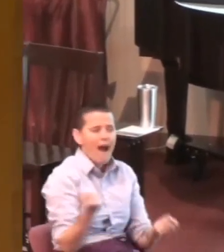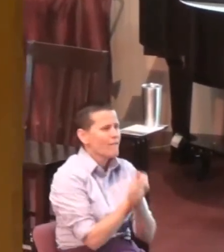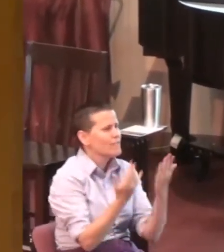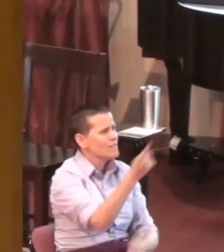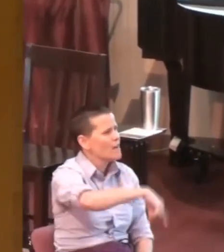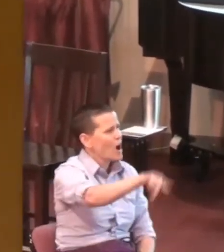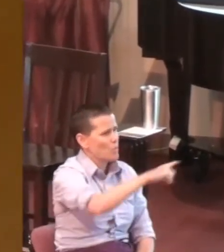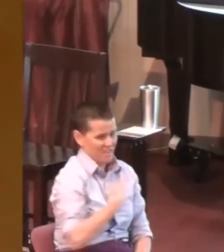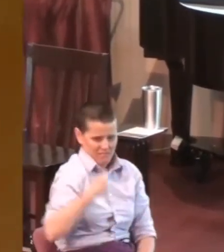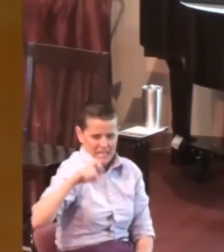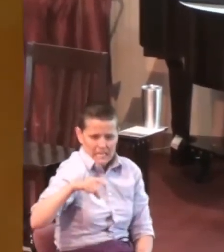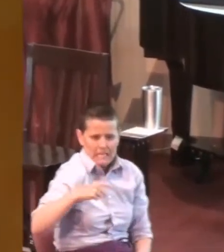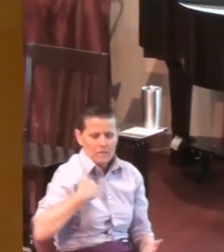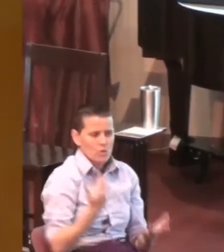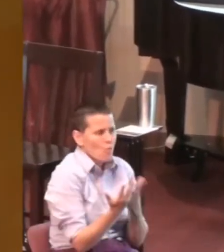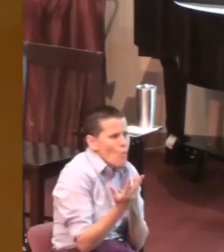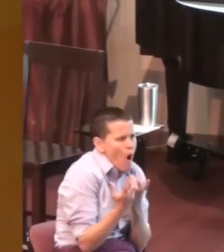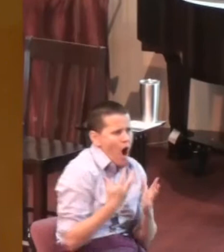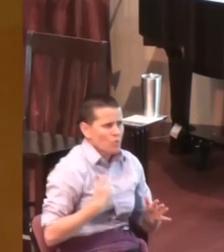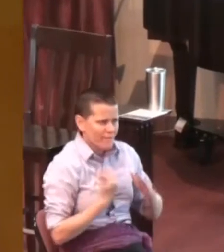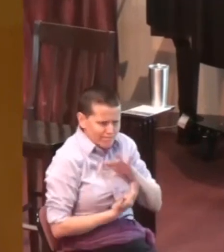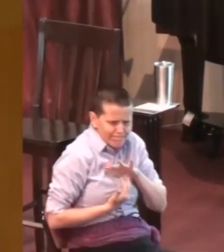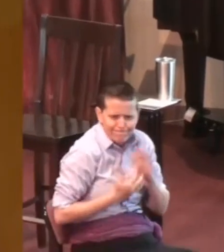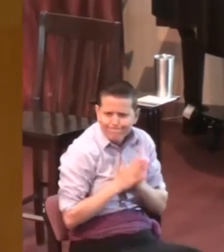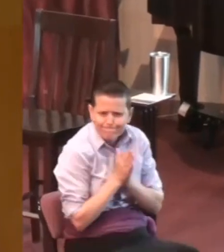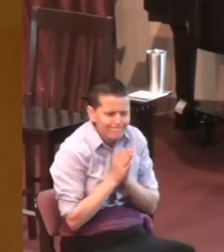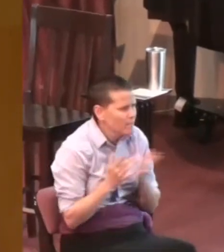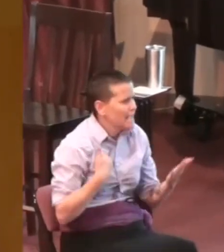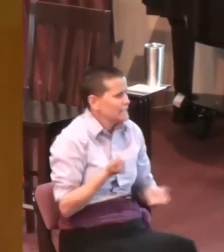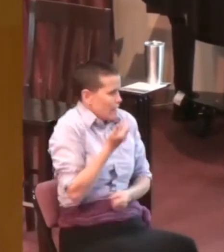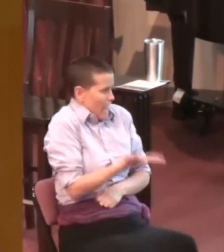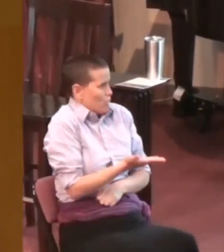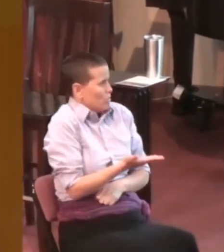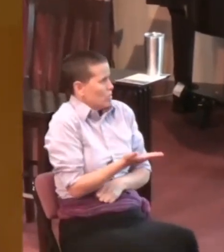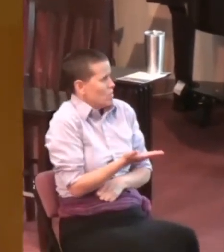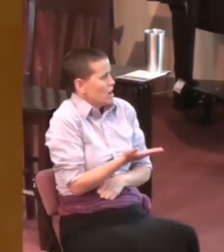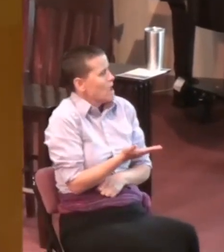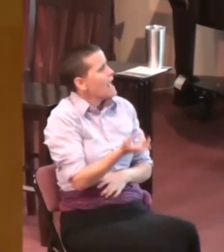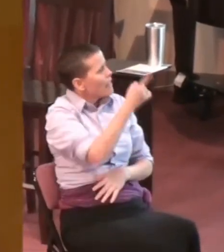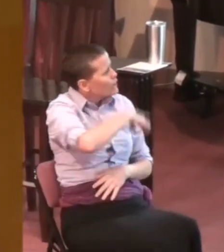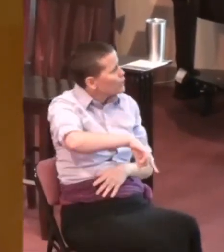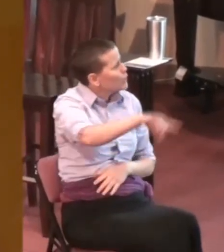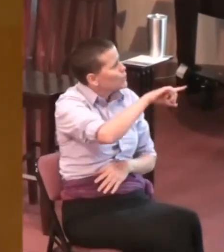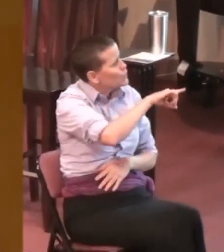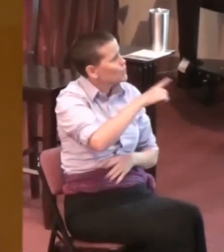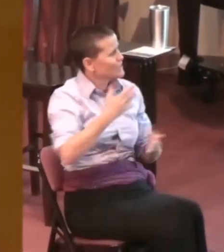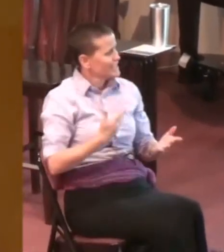is buried within every soul's being. It's already there. All we have to do is scratch and